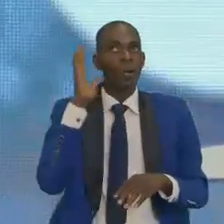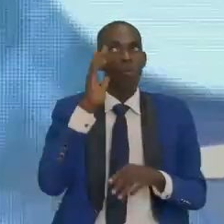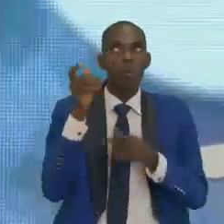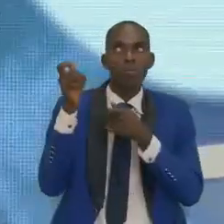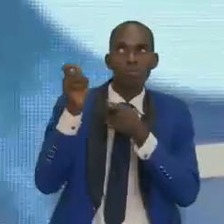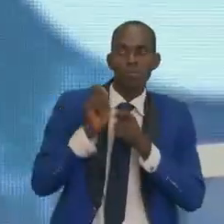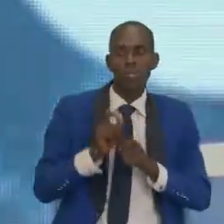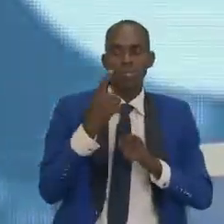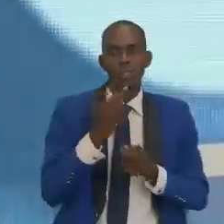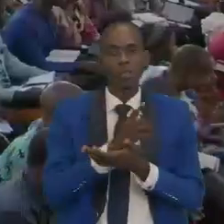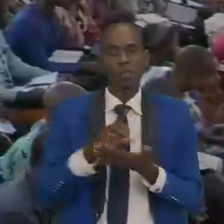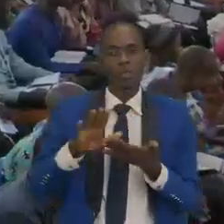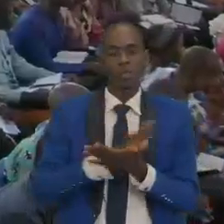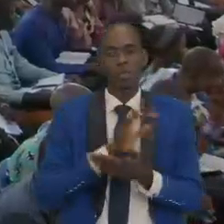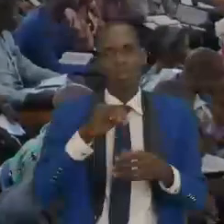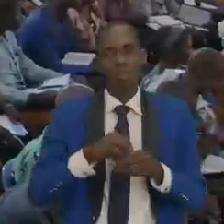my life.